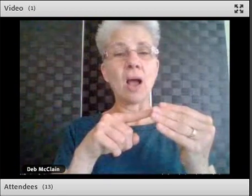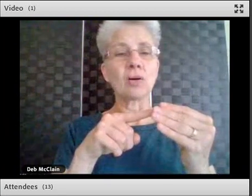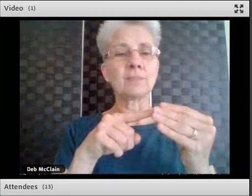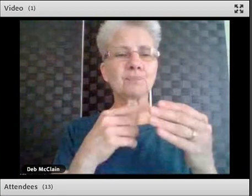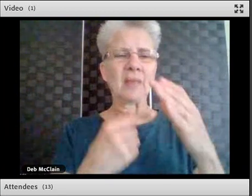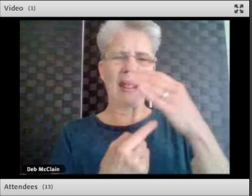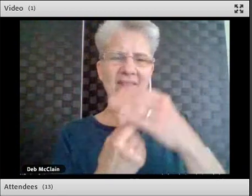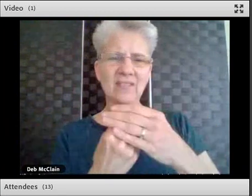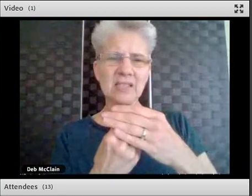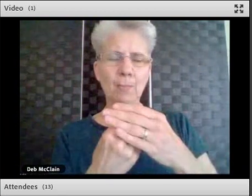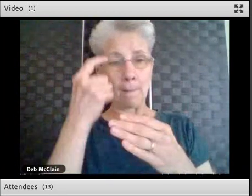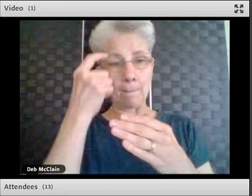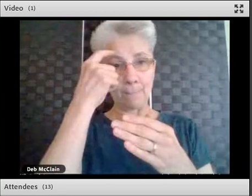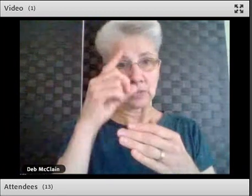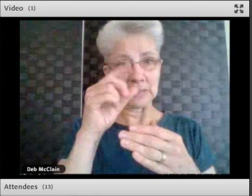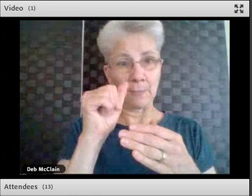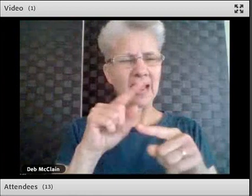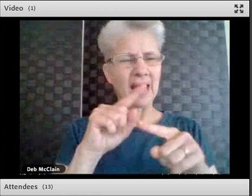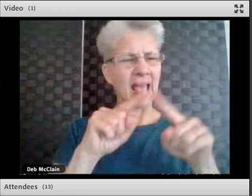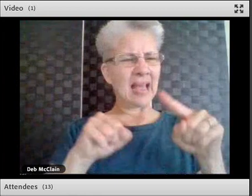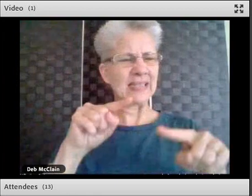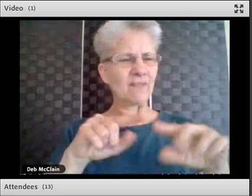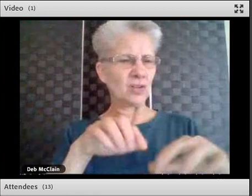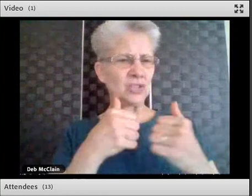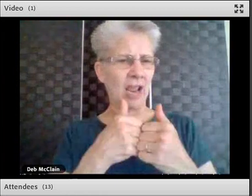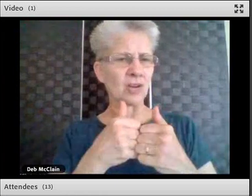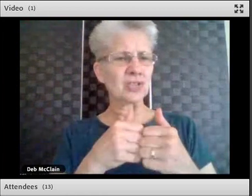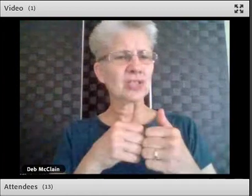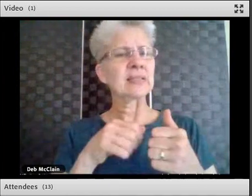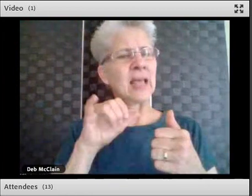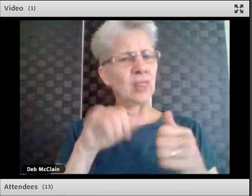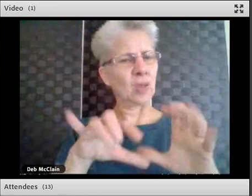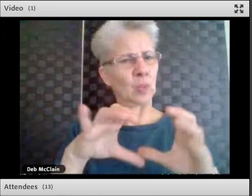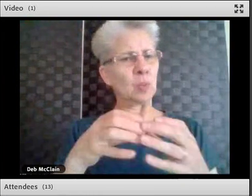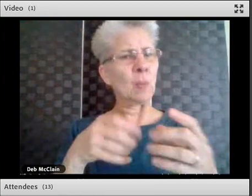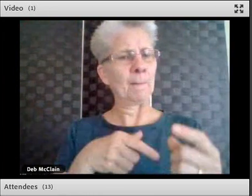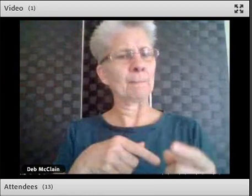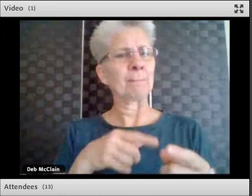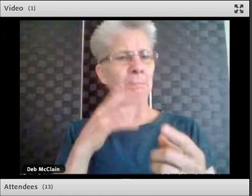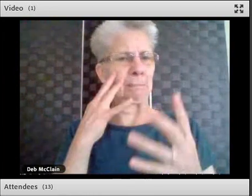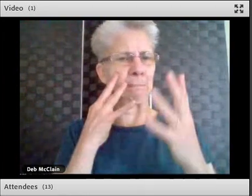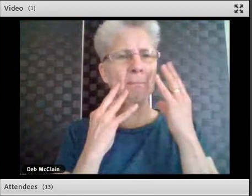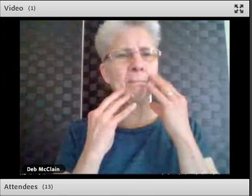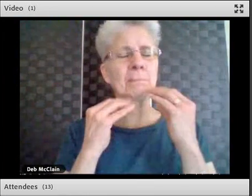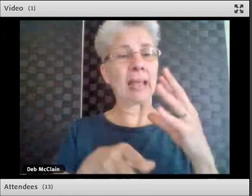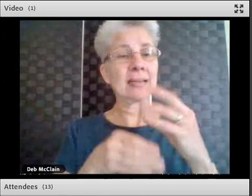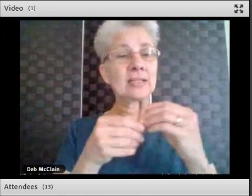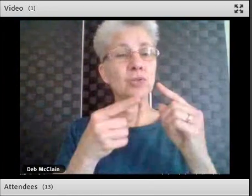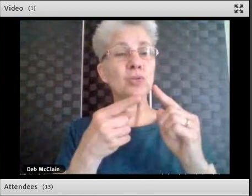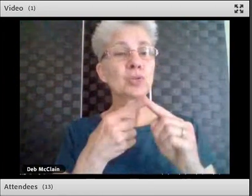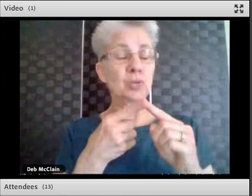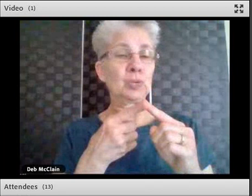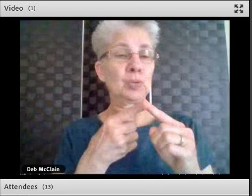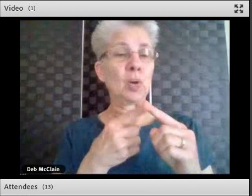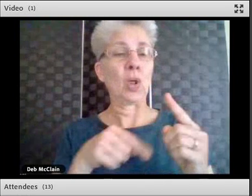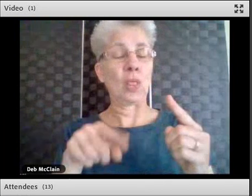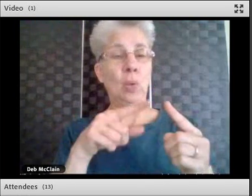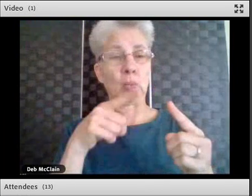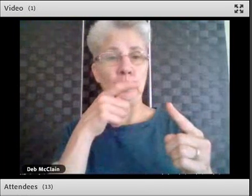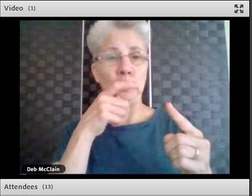invisible mental disabilities and the different challenges that those present, even in addition to and aside from